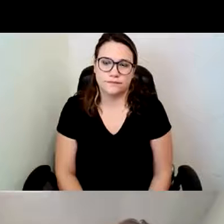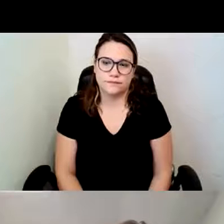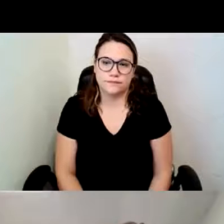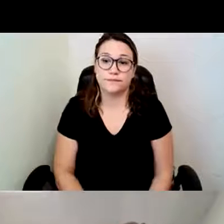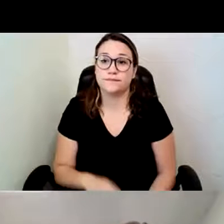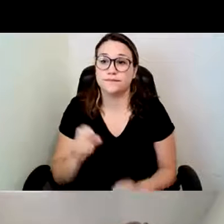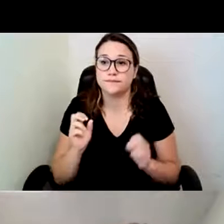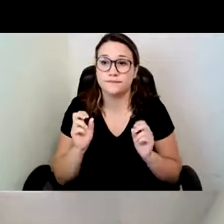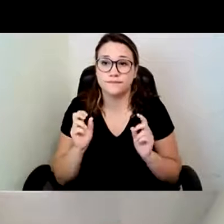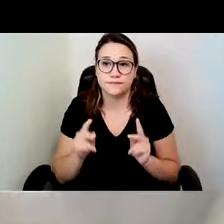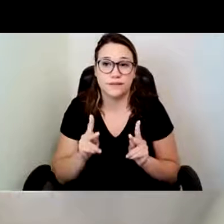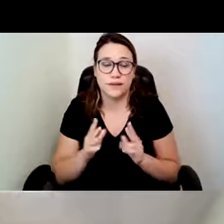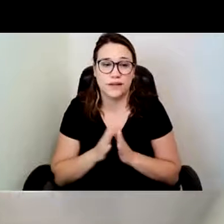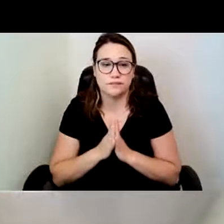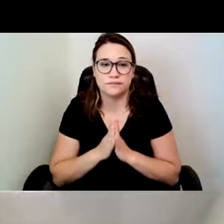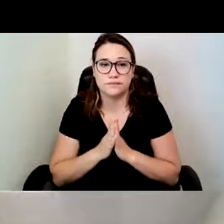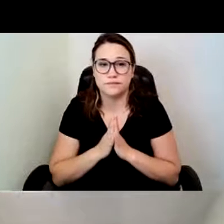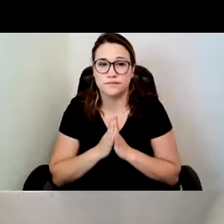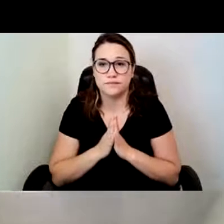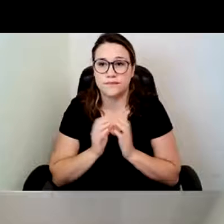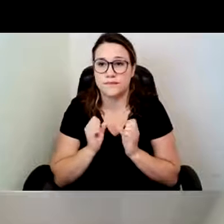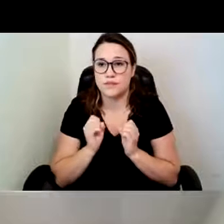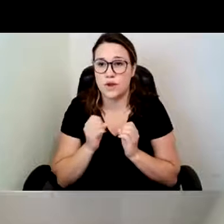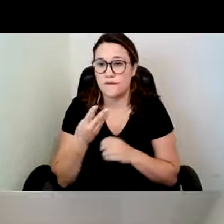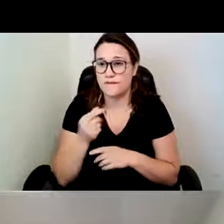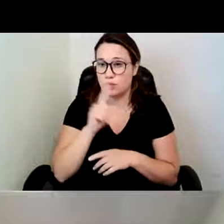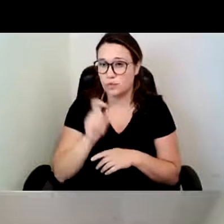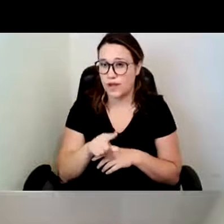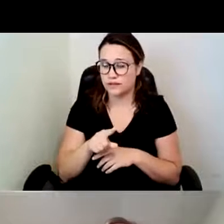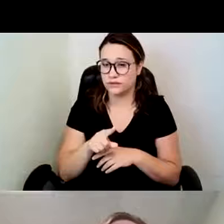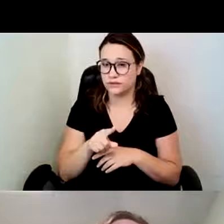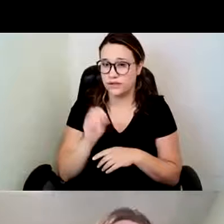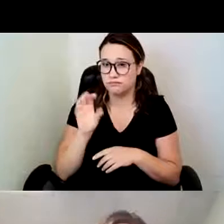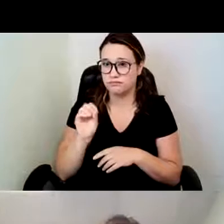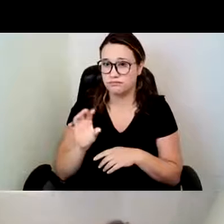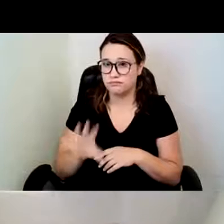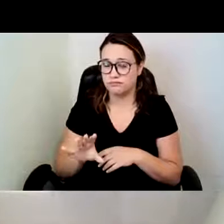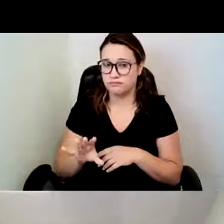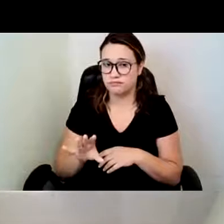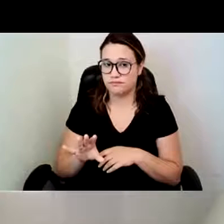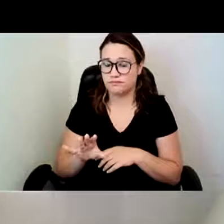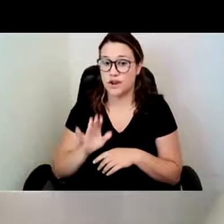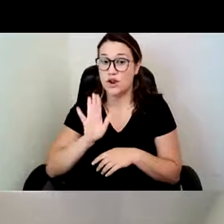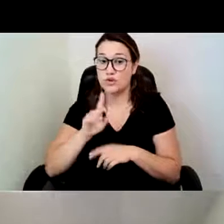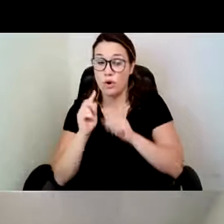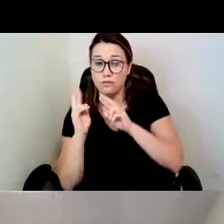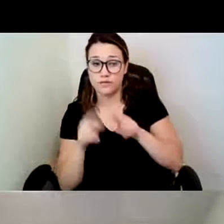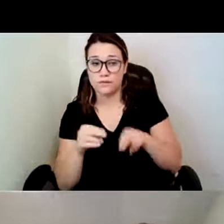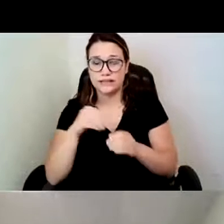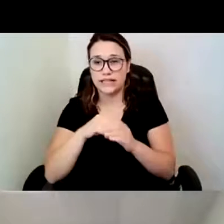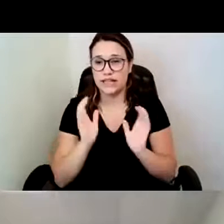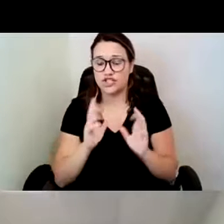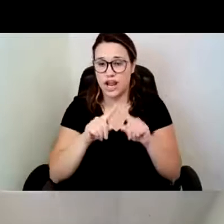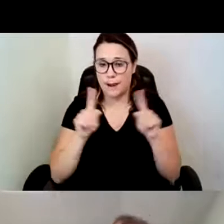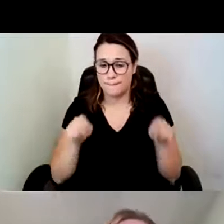Okay. So a couple of questions that you can put your responses in the chat box, and then